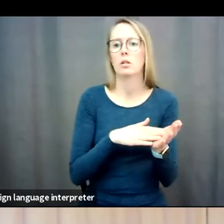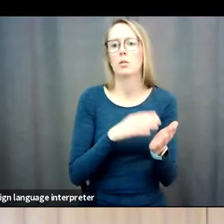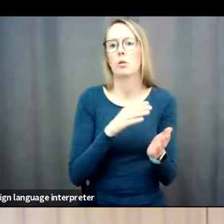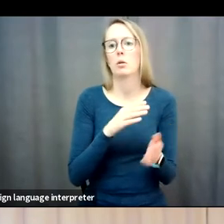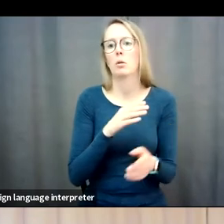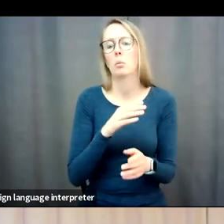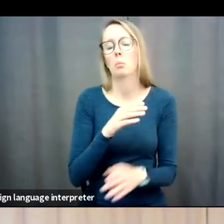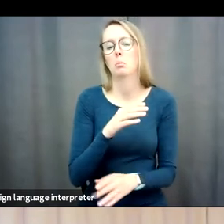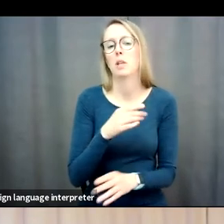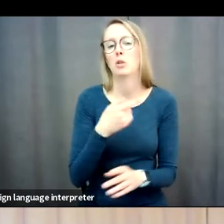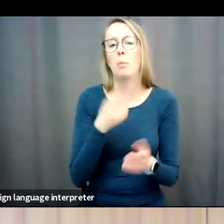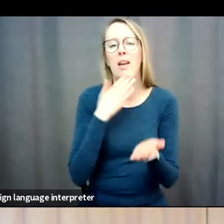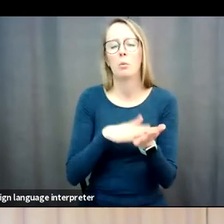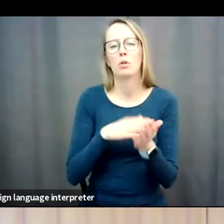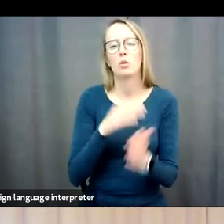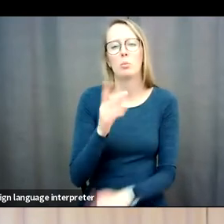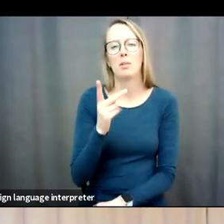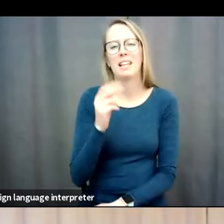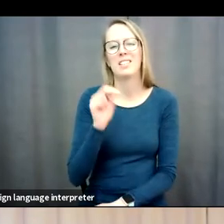through earlier today.